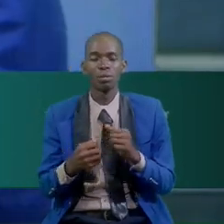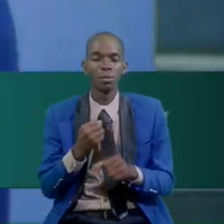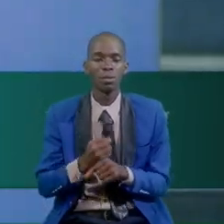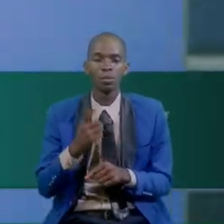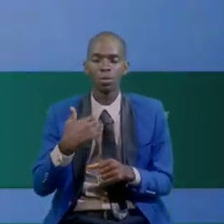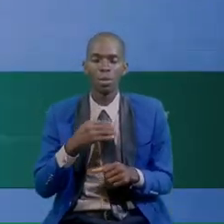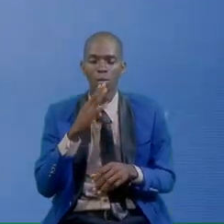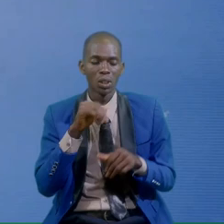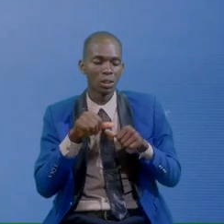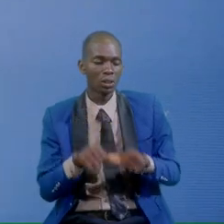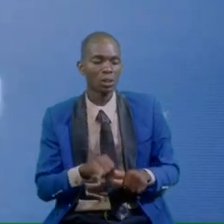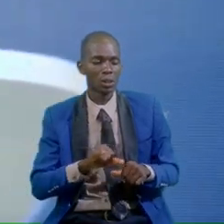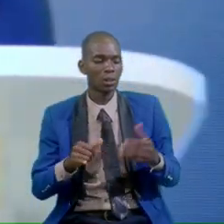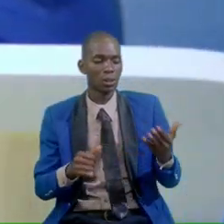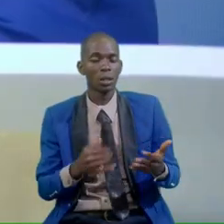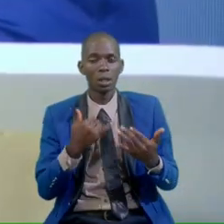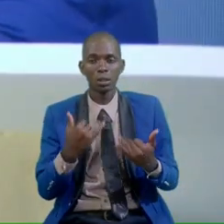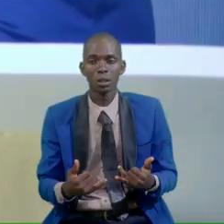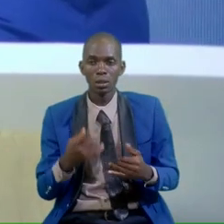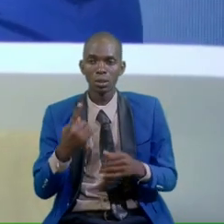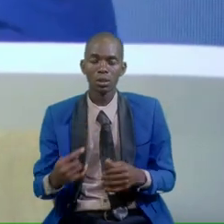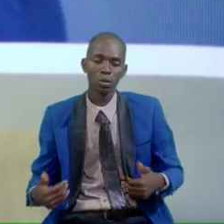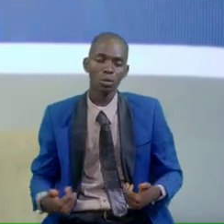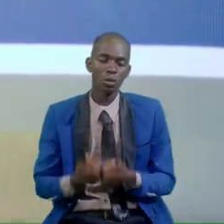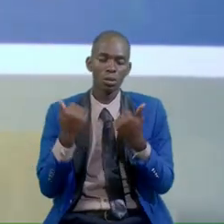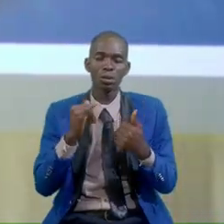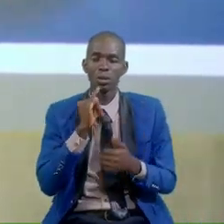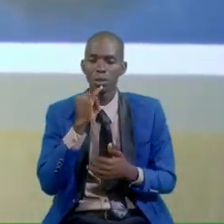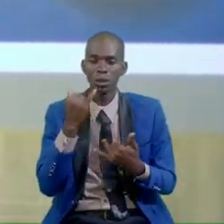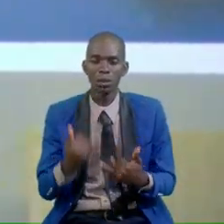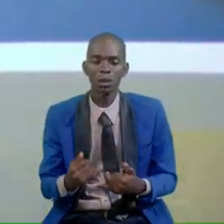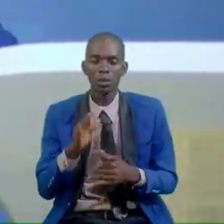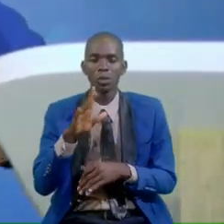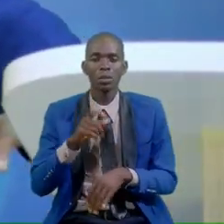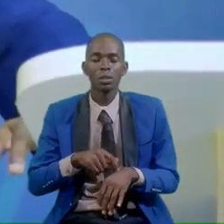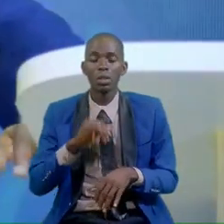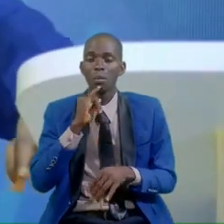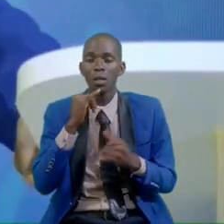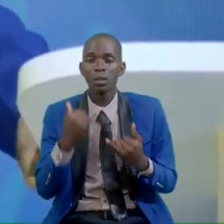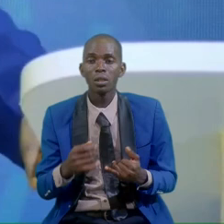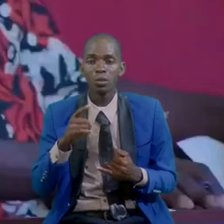has come and the challenge has come and your time has come. You